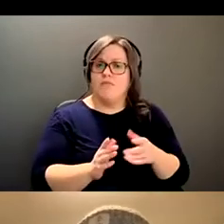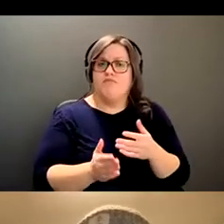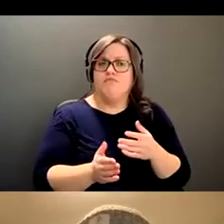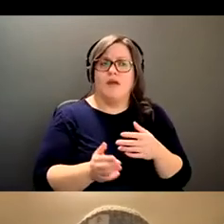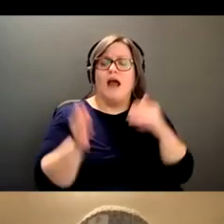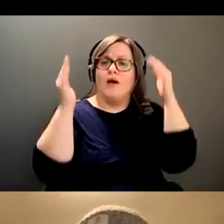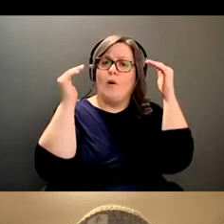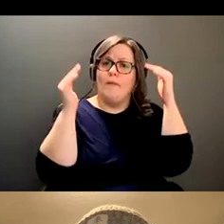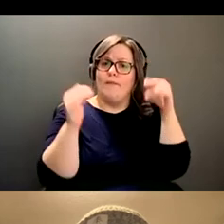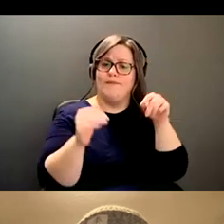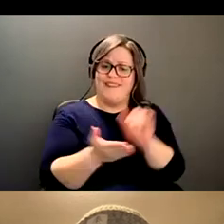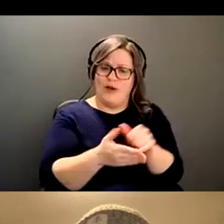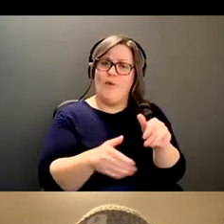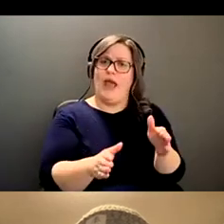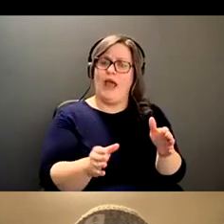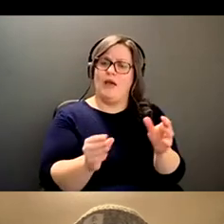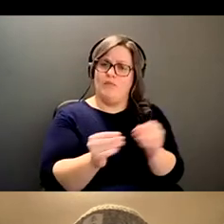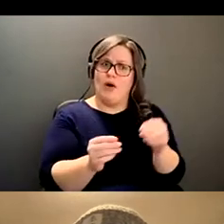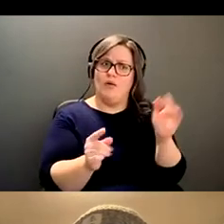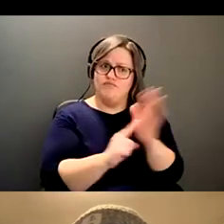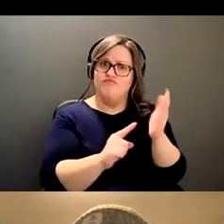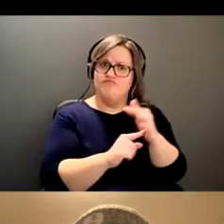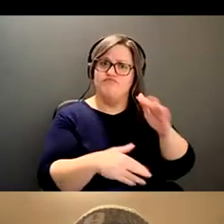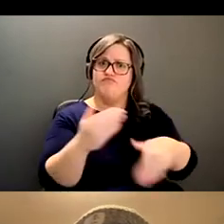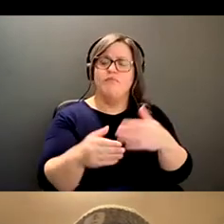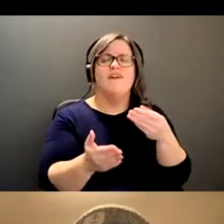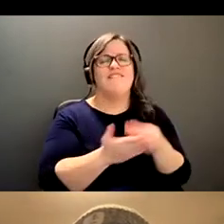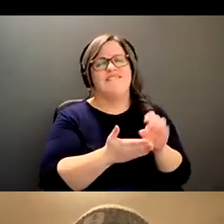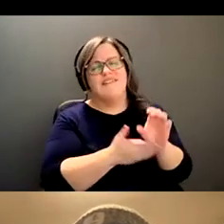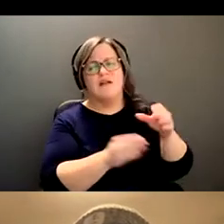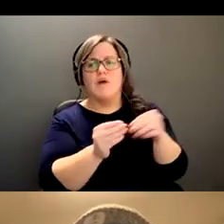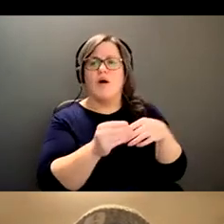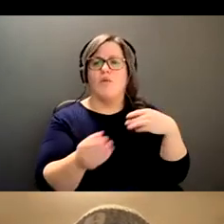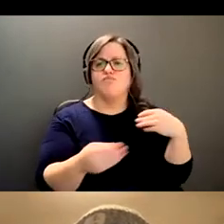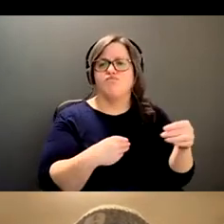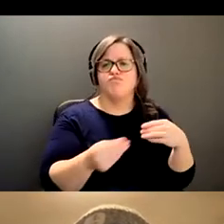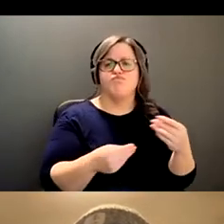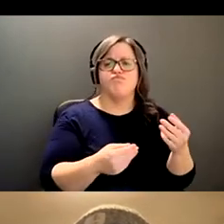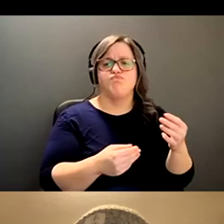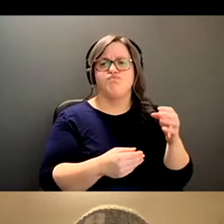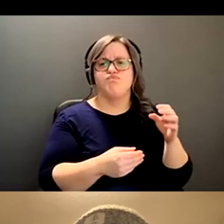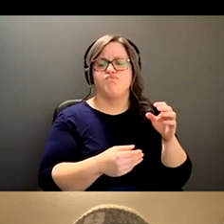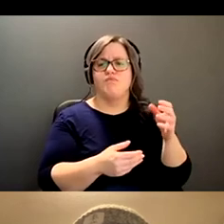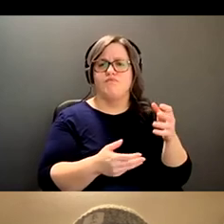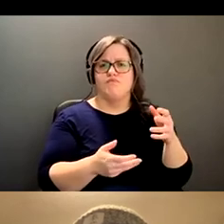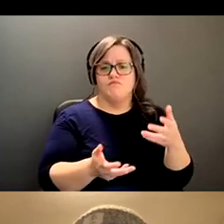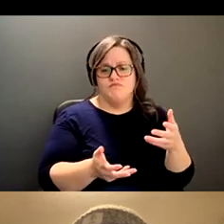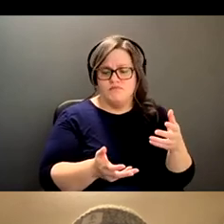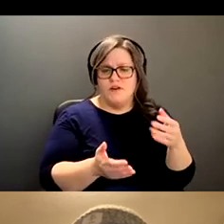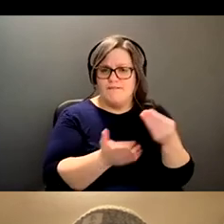gonna be more and more the future of funding bodies too, of, you know, just really working with individuals or groups of